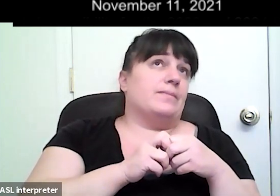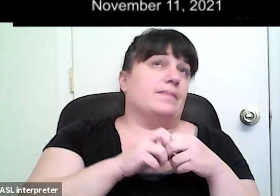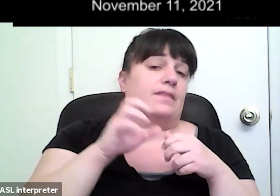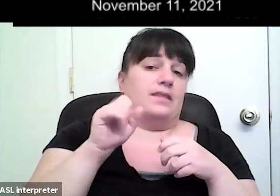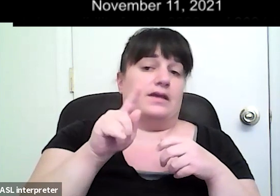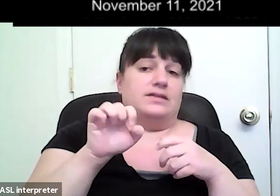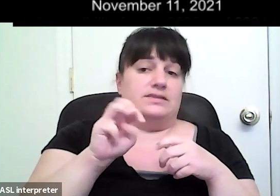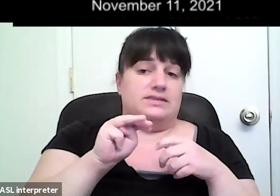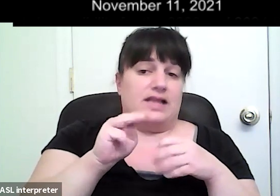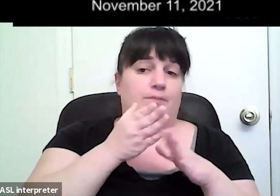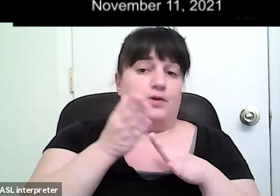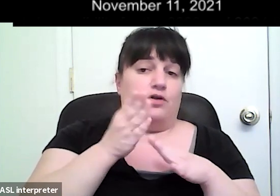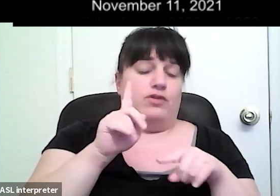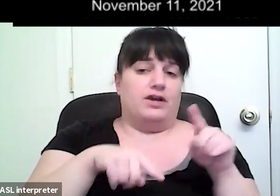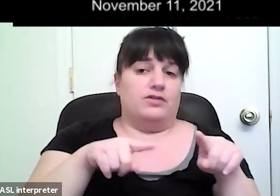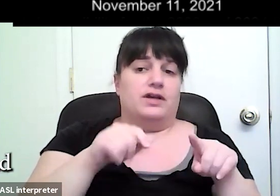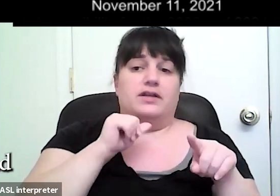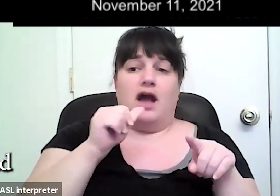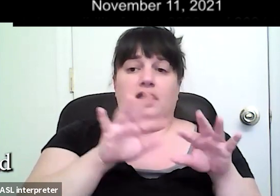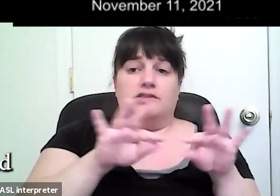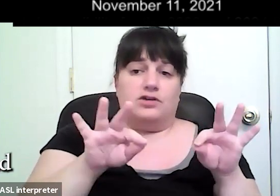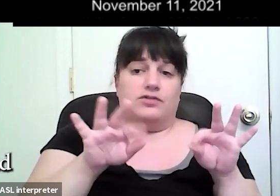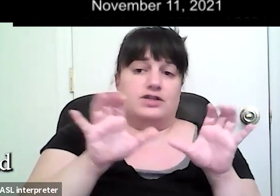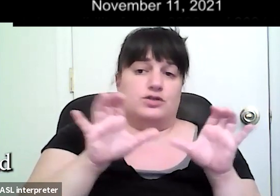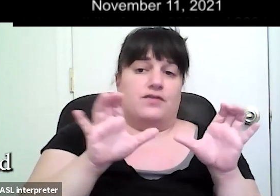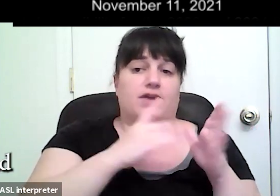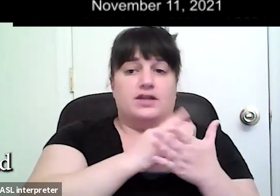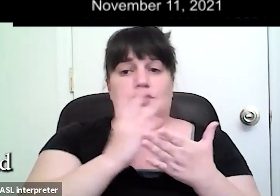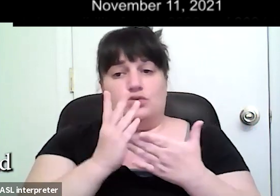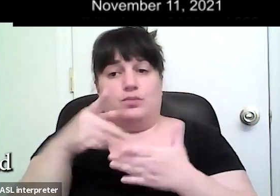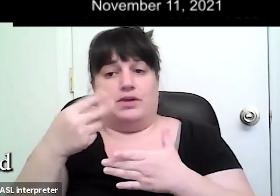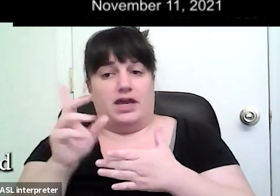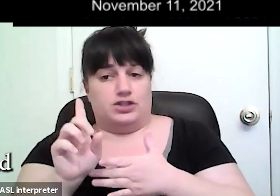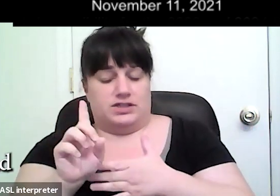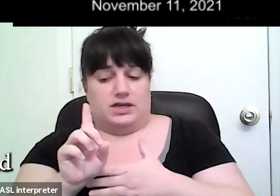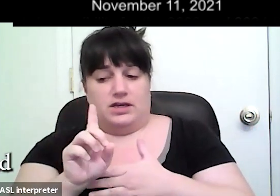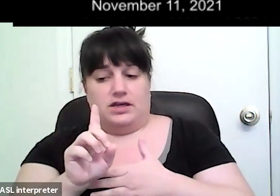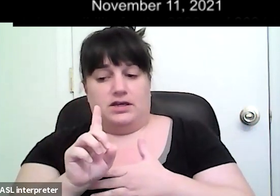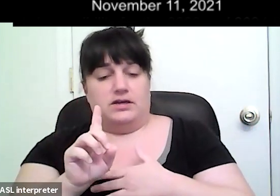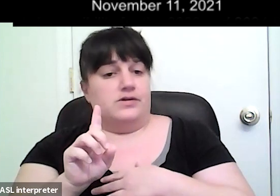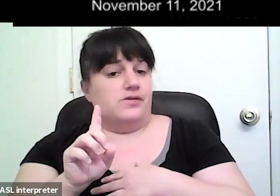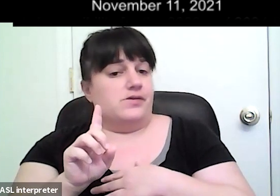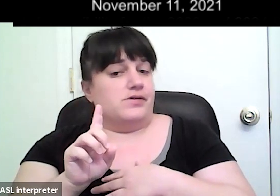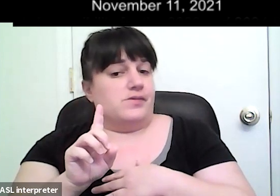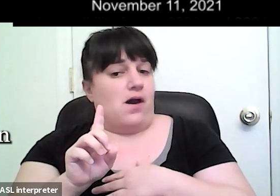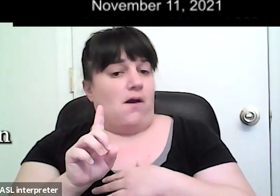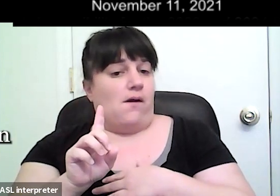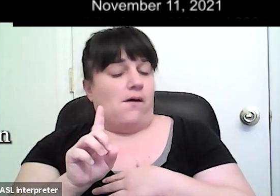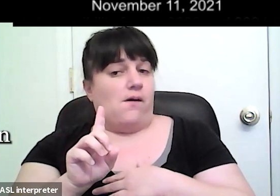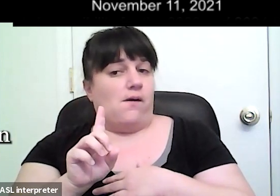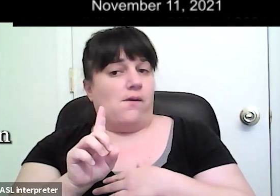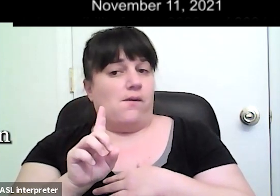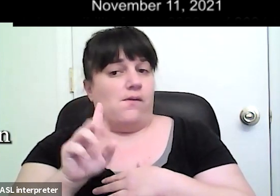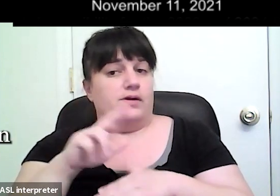STEM careers range from non-degree certificates all the way to PhDs. And